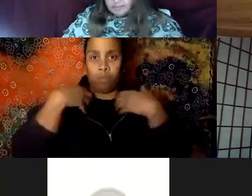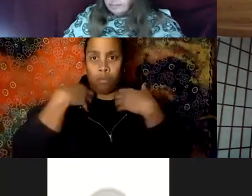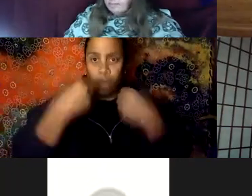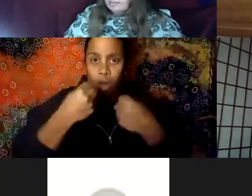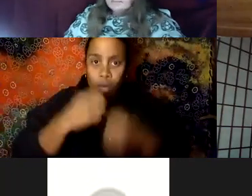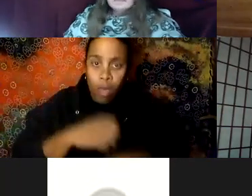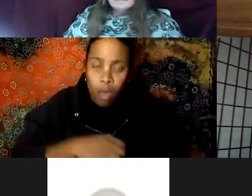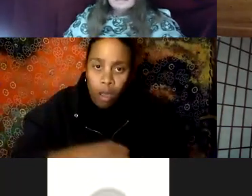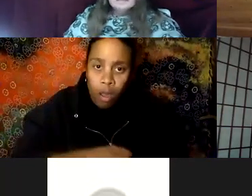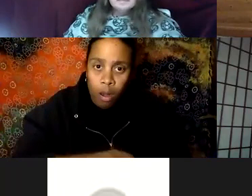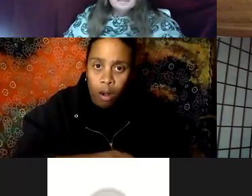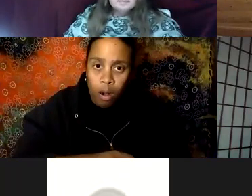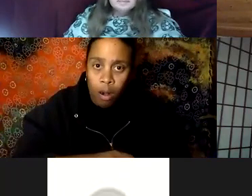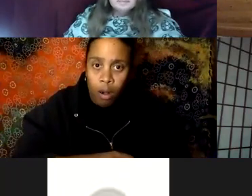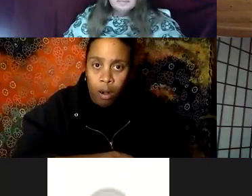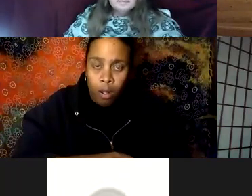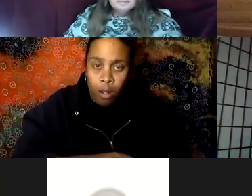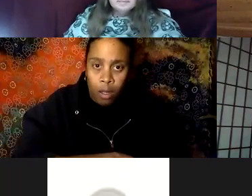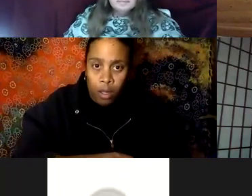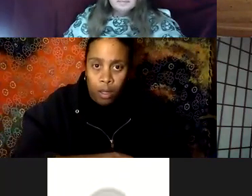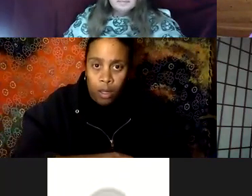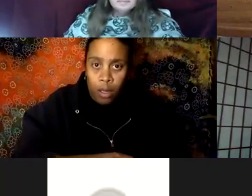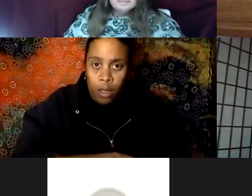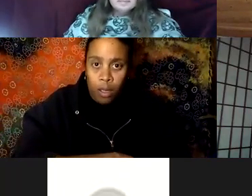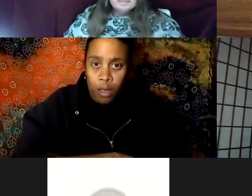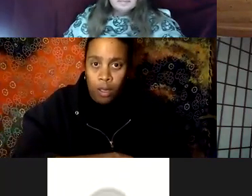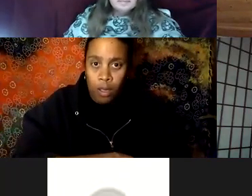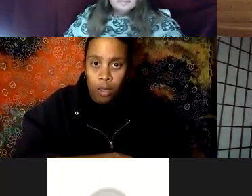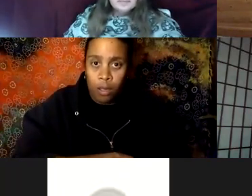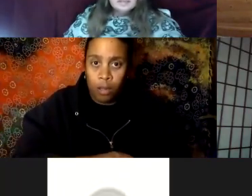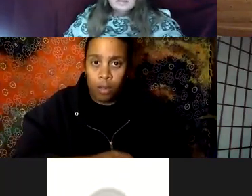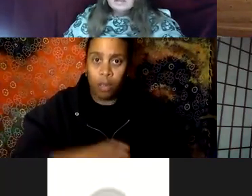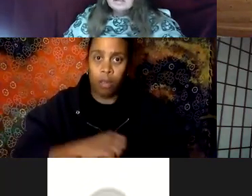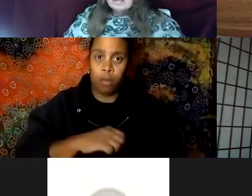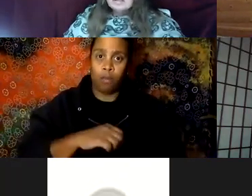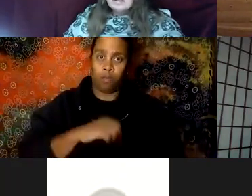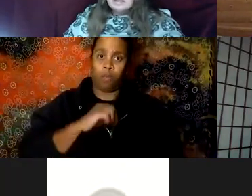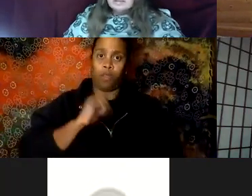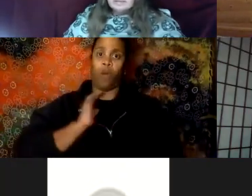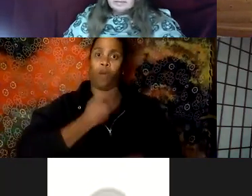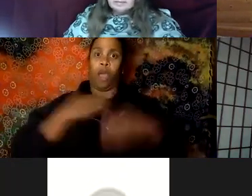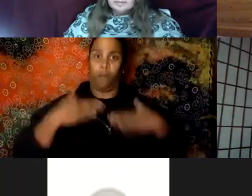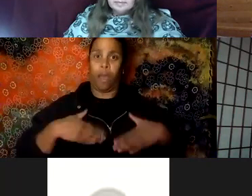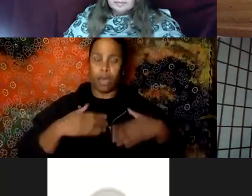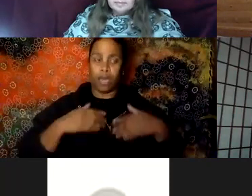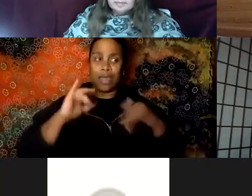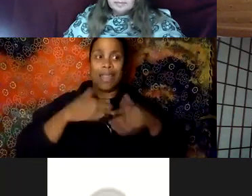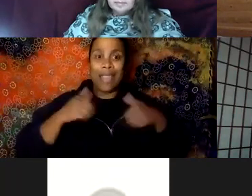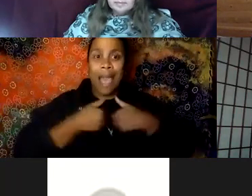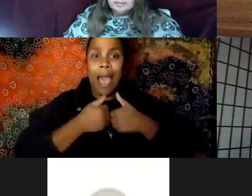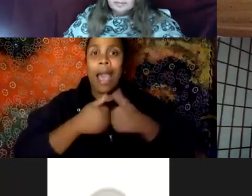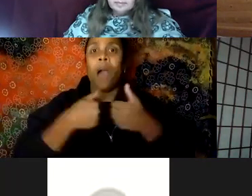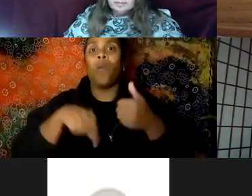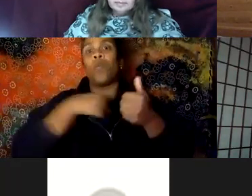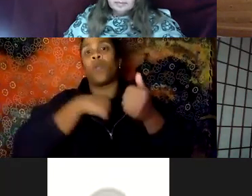us. And do we use what arises? And then our body is a way to physically interact in the world and to impact our emotional field and our